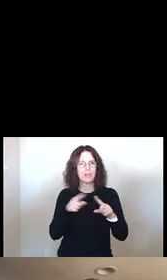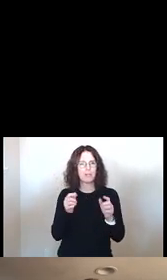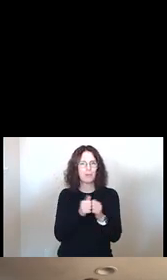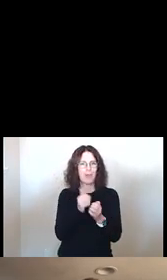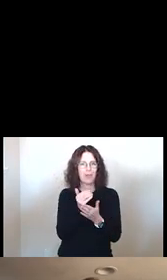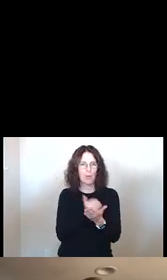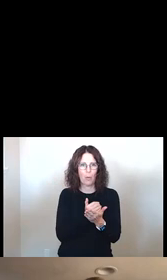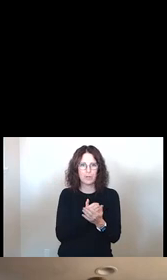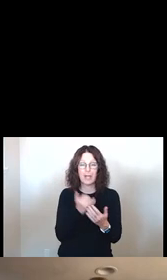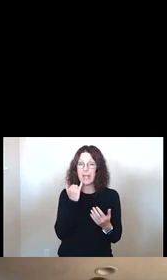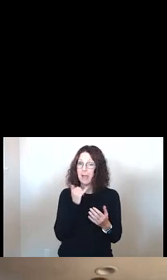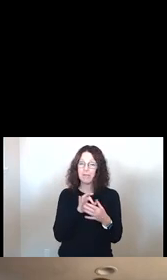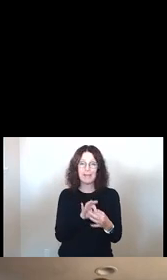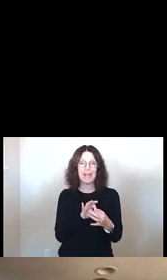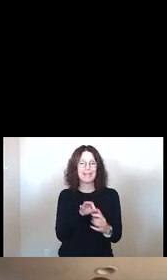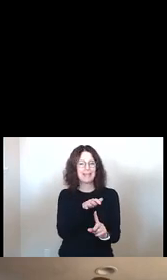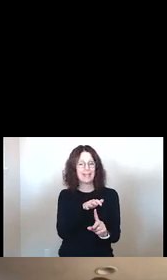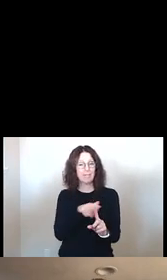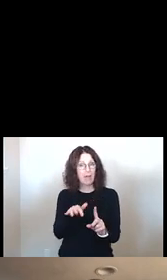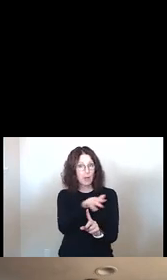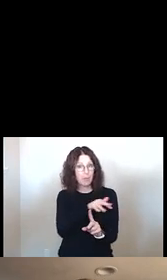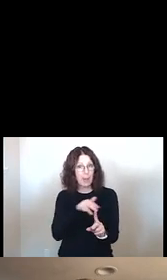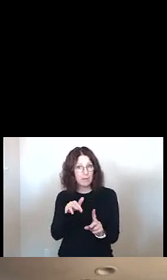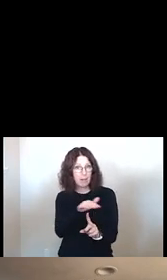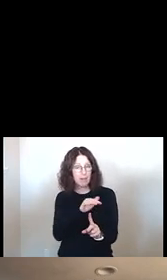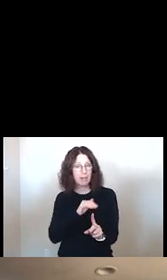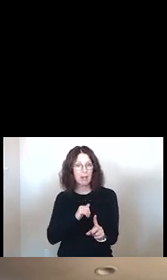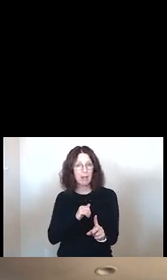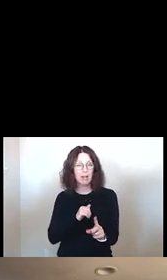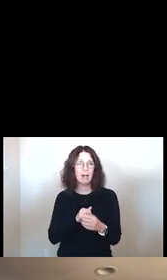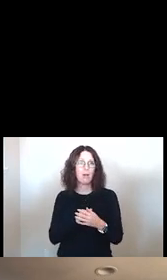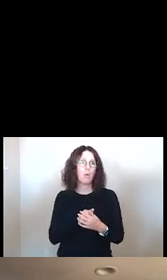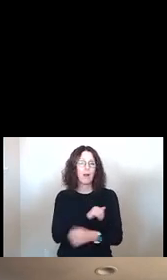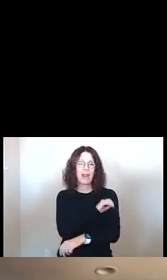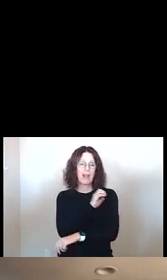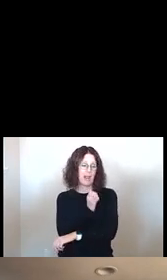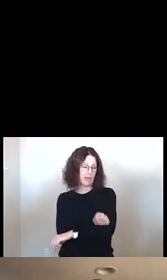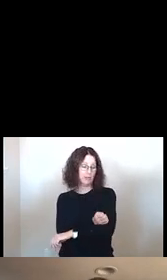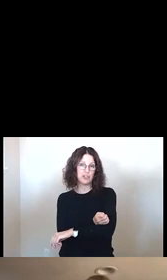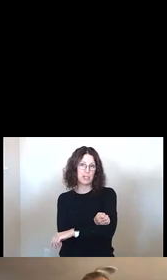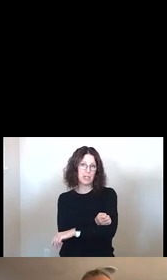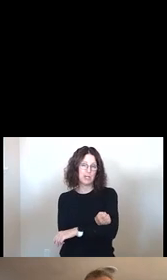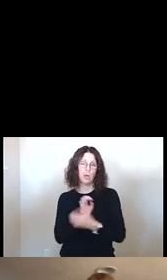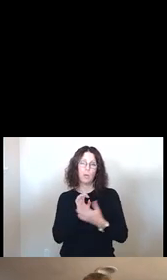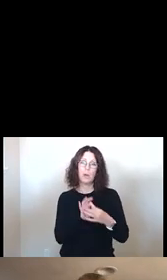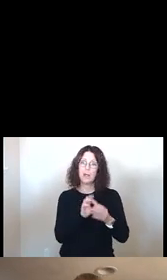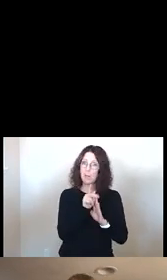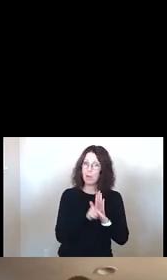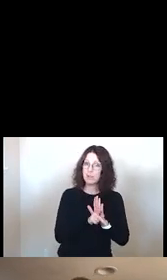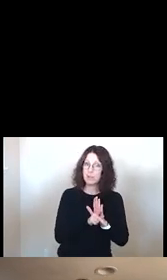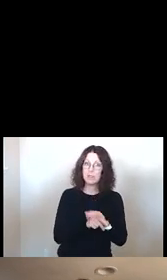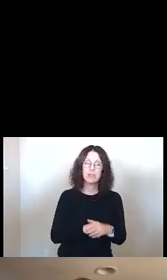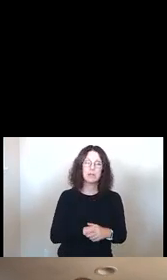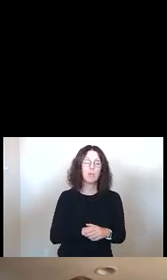environmental related. Outcome, whether energy-related policy or more specific technical skills given